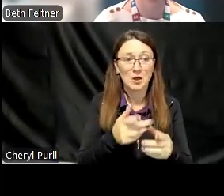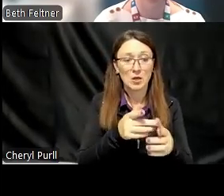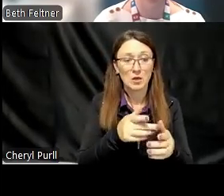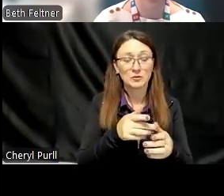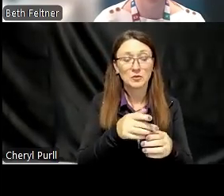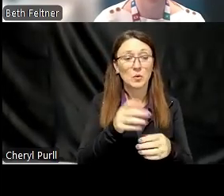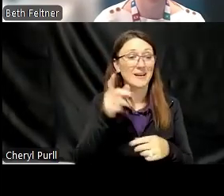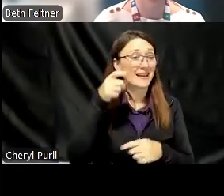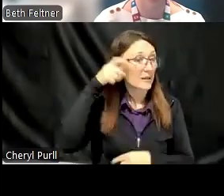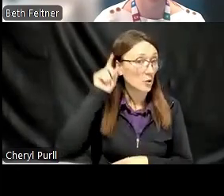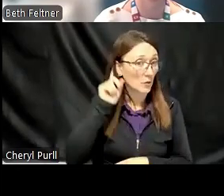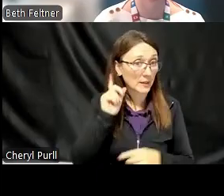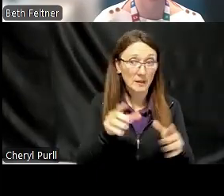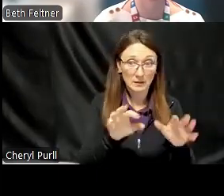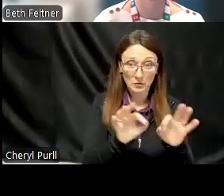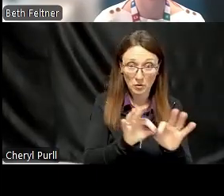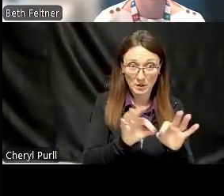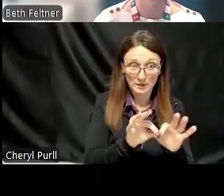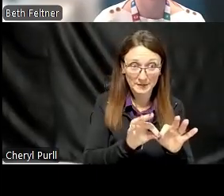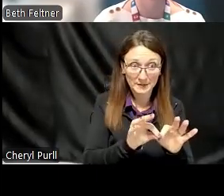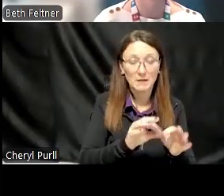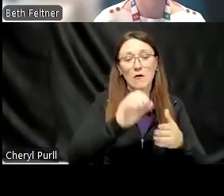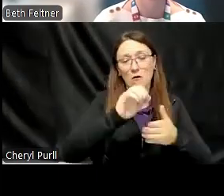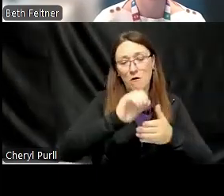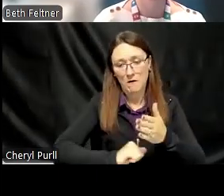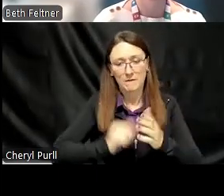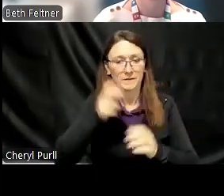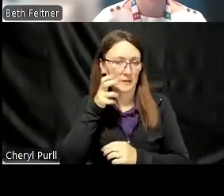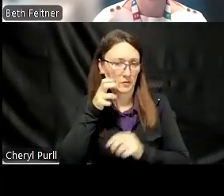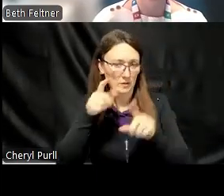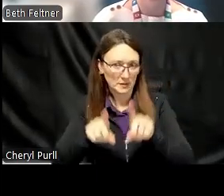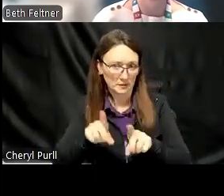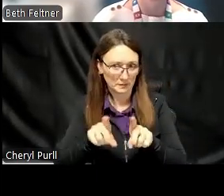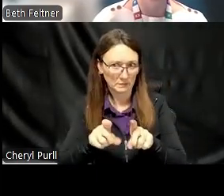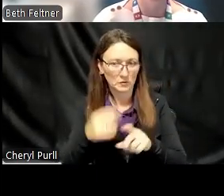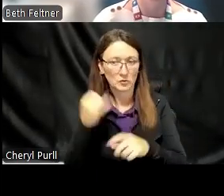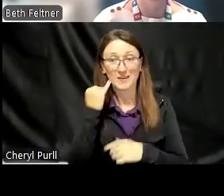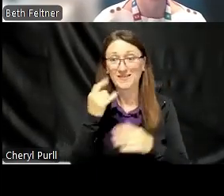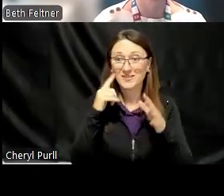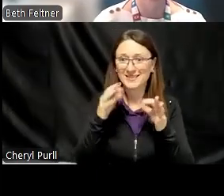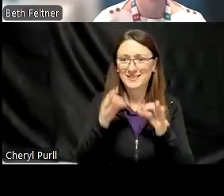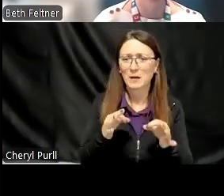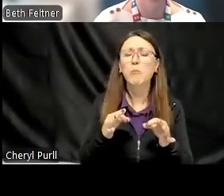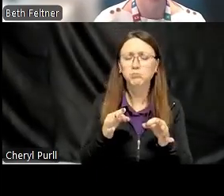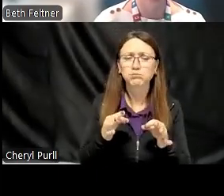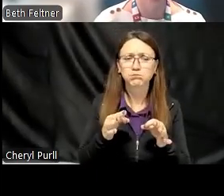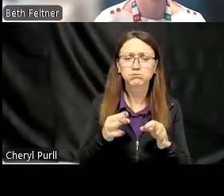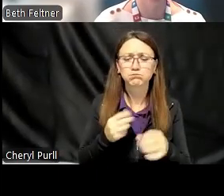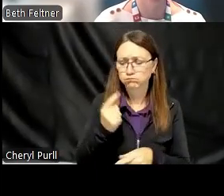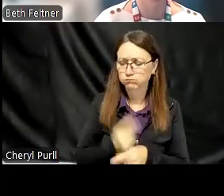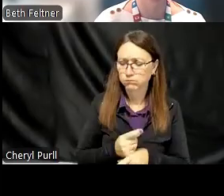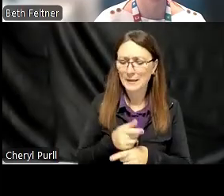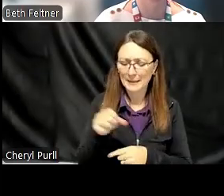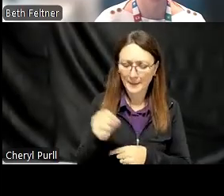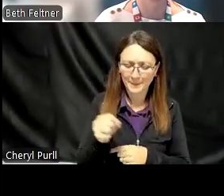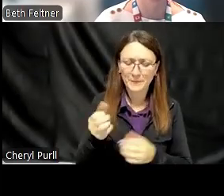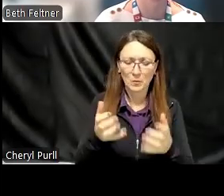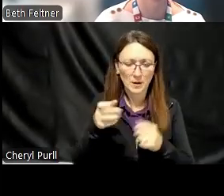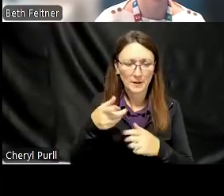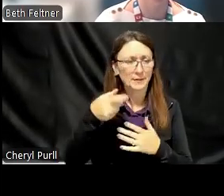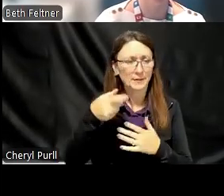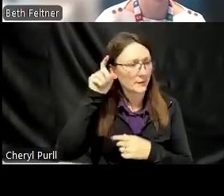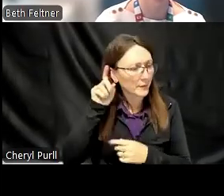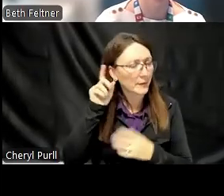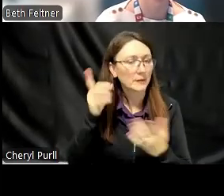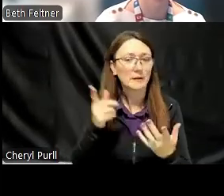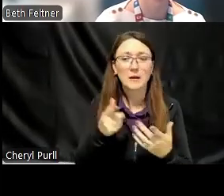aids. So if it's something that you decide is right for you and you want to move forward with, the